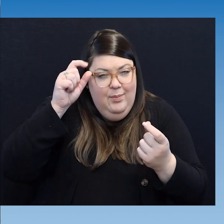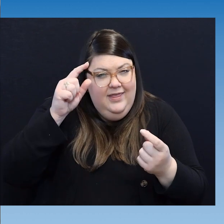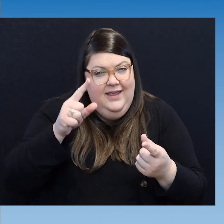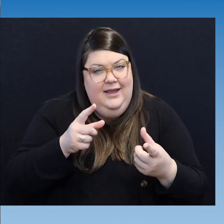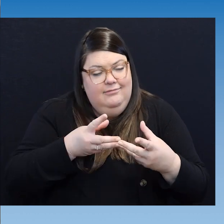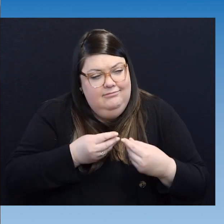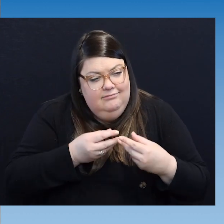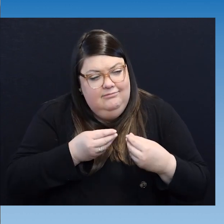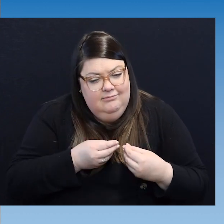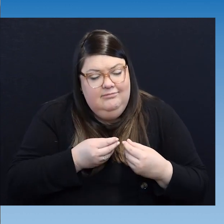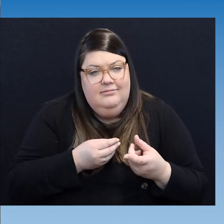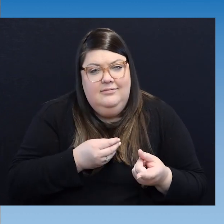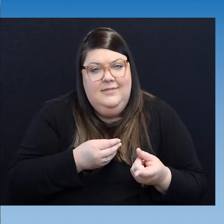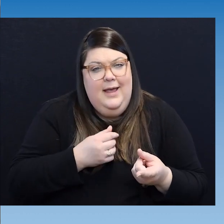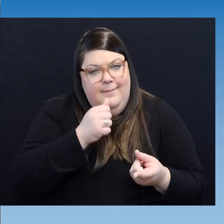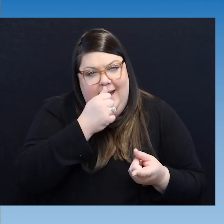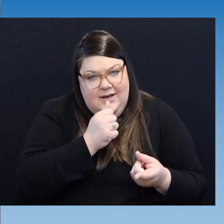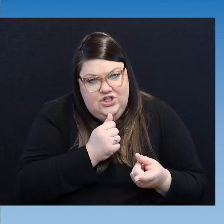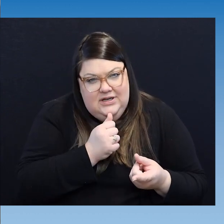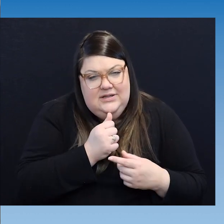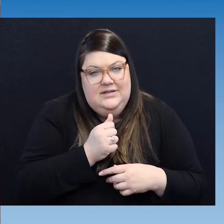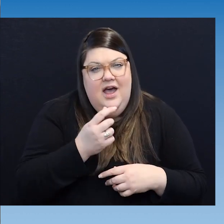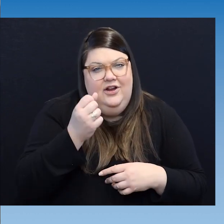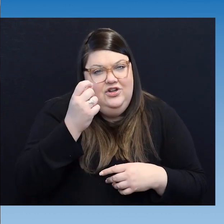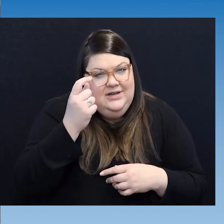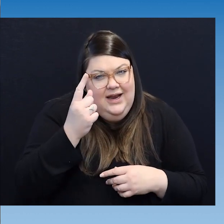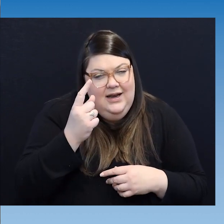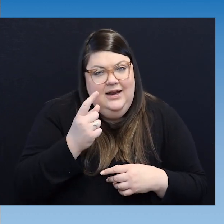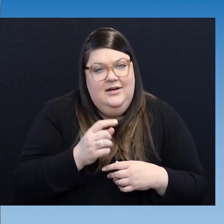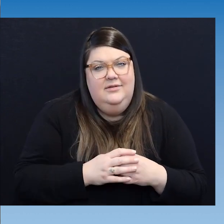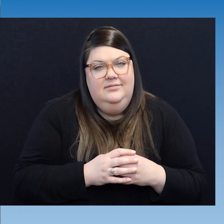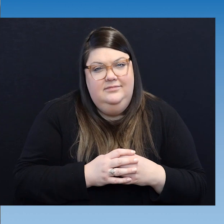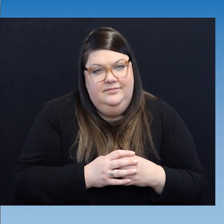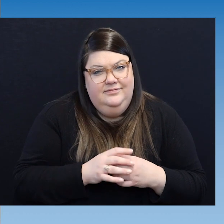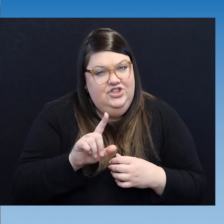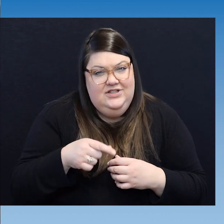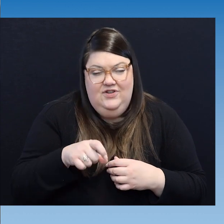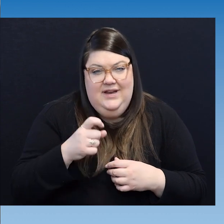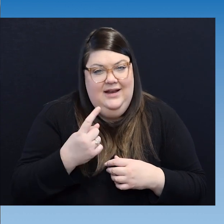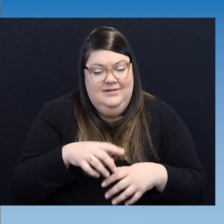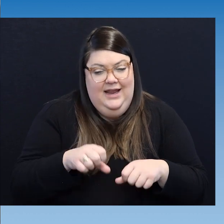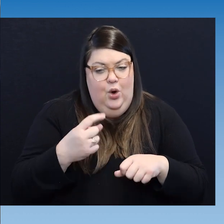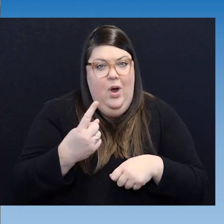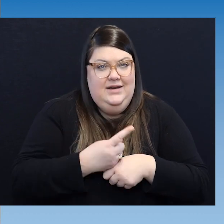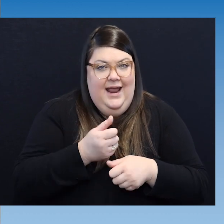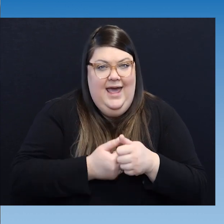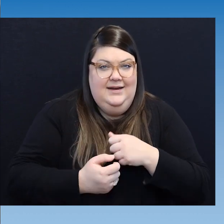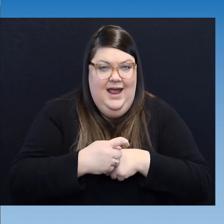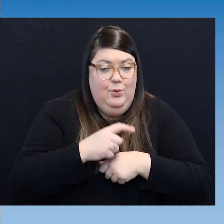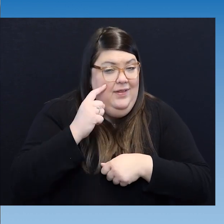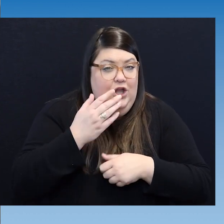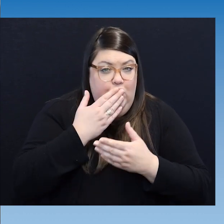matter who you are. You just have to have that empathy, that patience, that understanding, and you just have to take one day at a time. So I